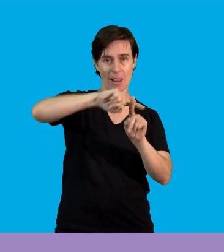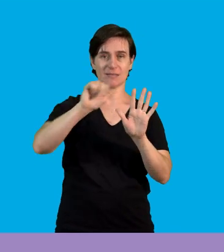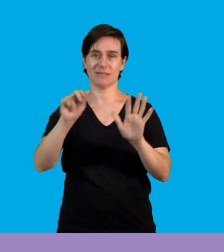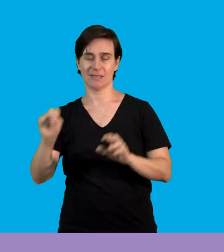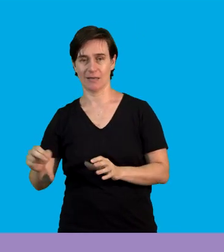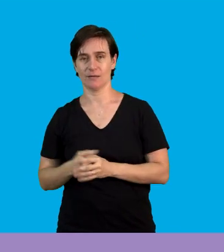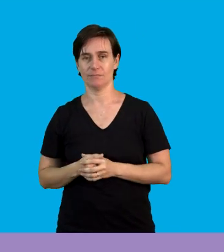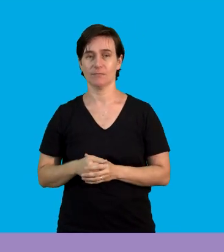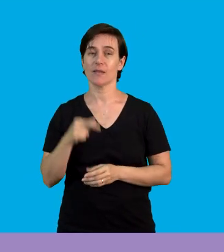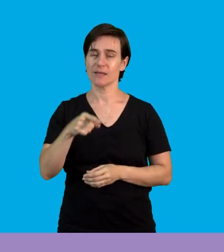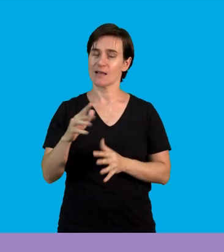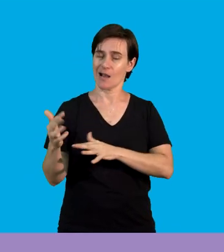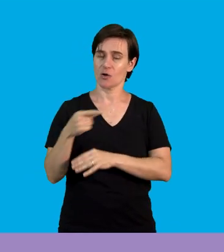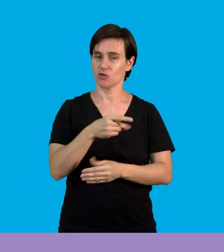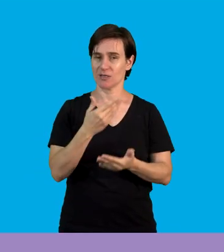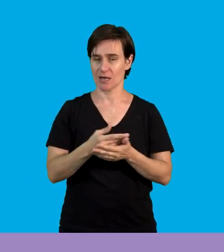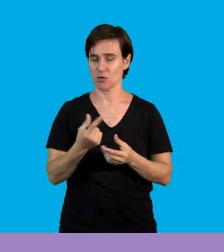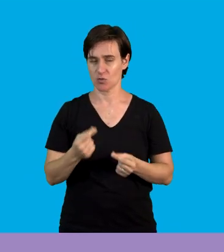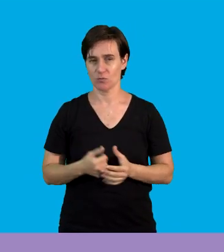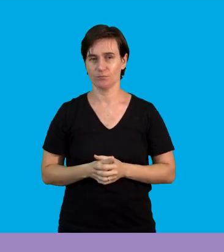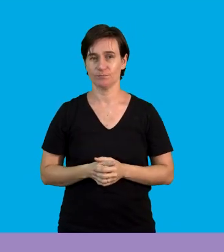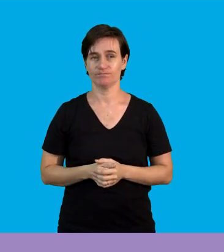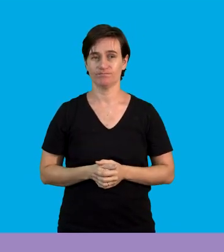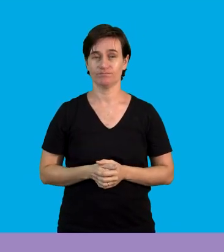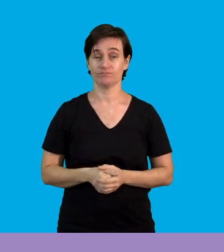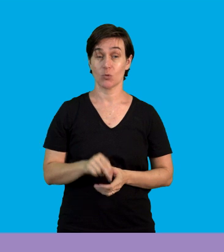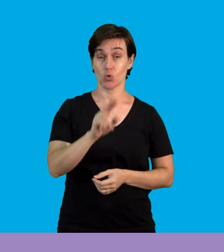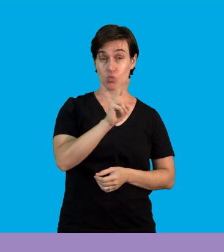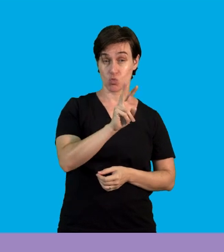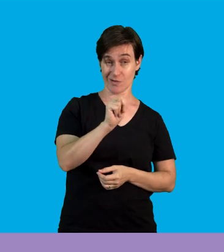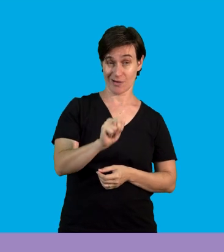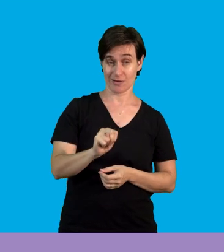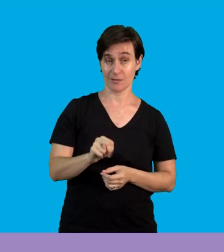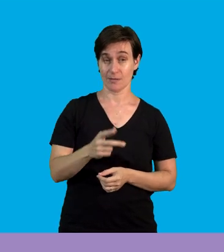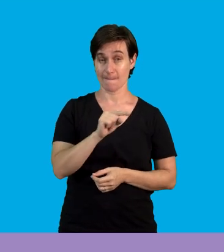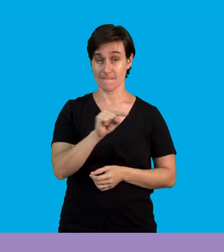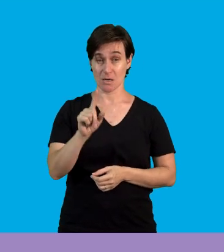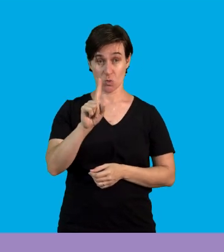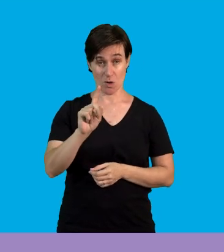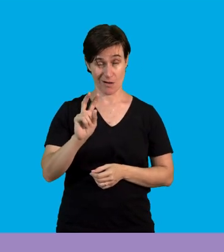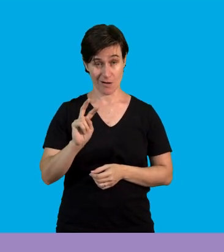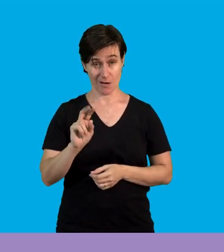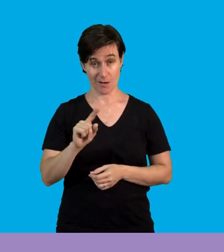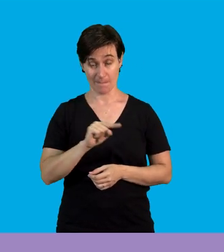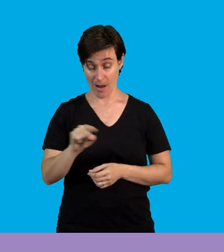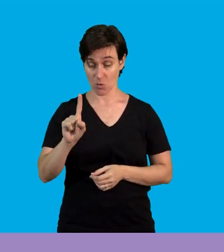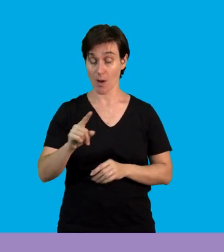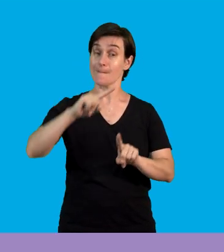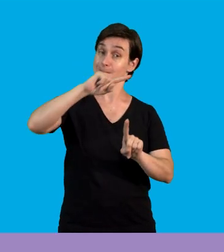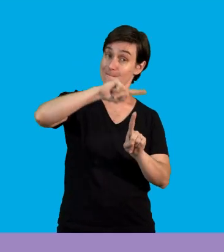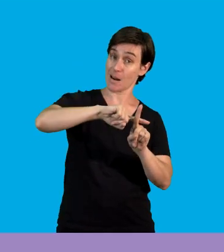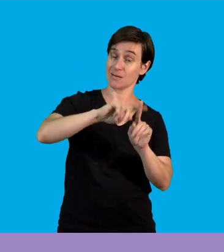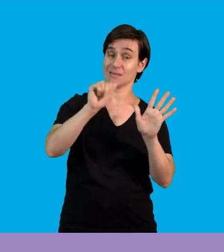is wrong. This is what she should have done. It should have been 2n minus 1